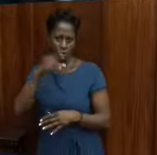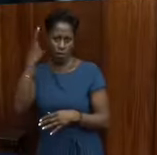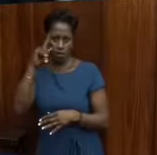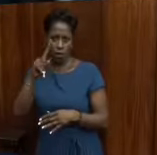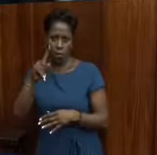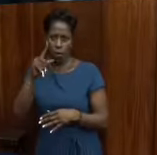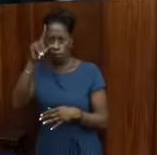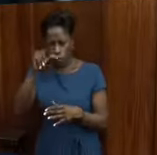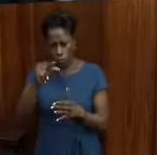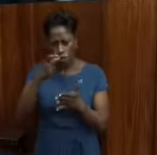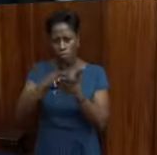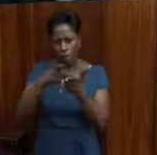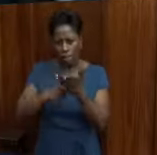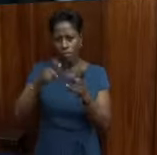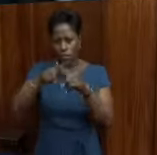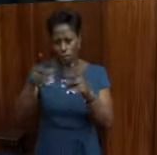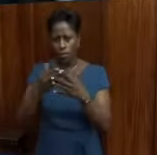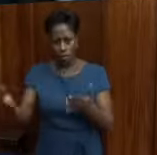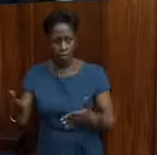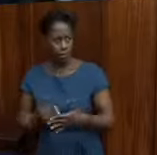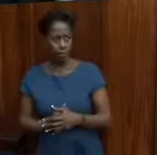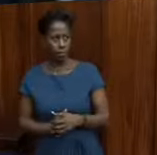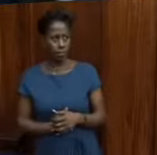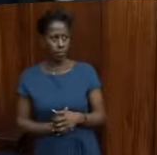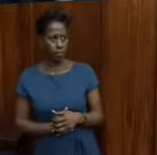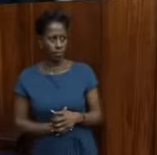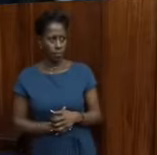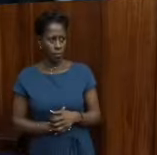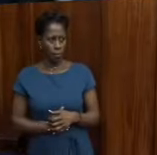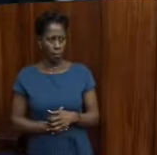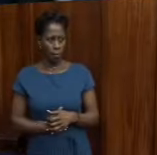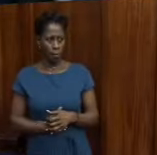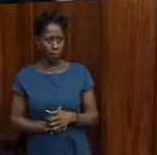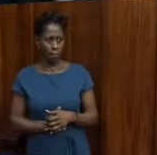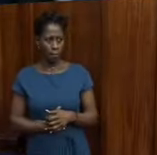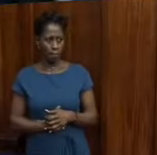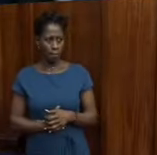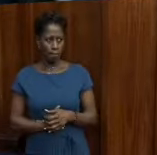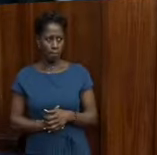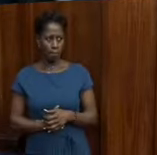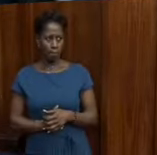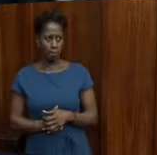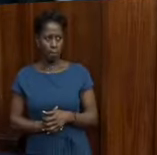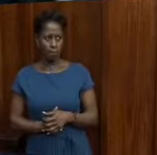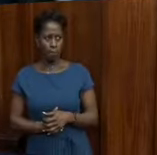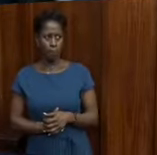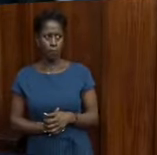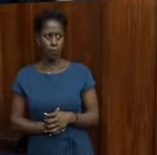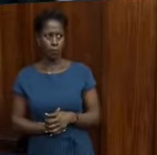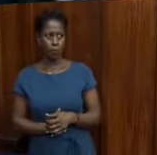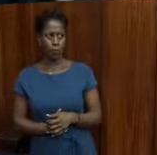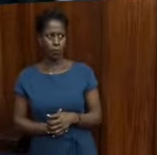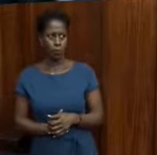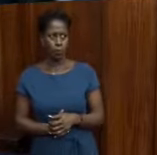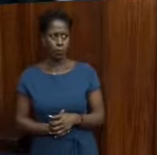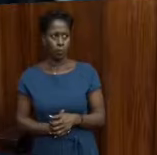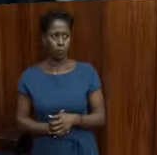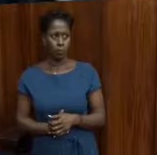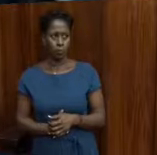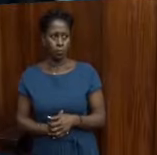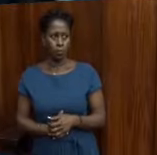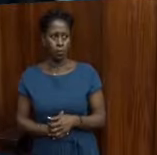Speaker, while we try to protect the sustenance of our people, our physical environment remains under constant threat and